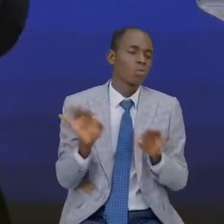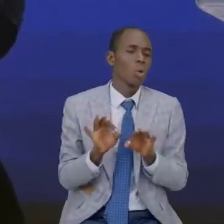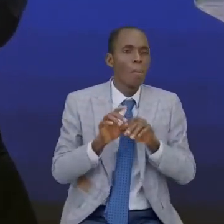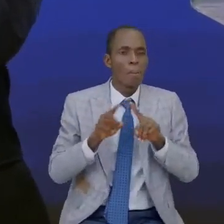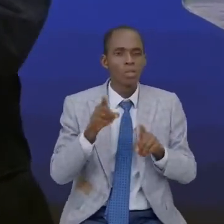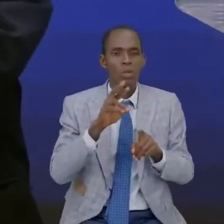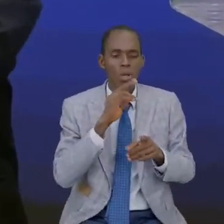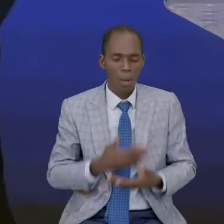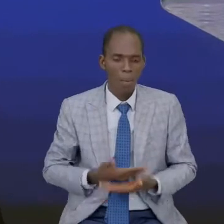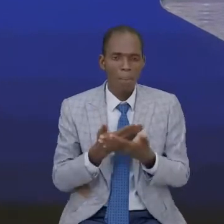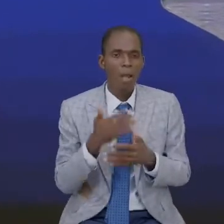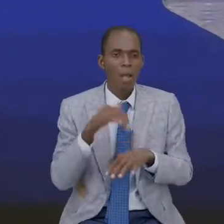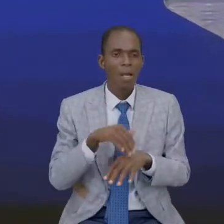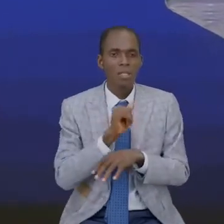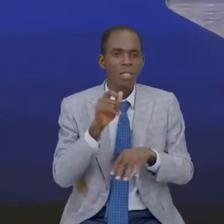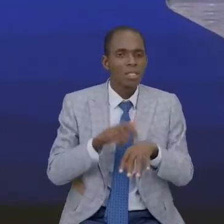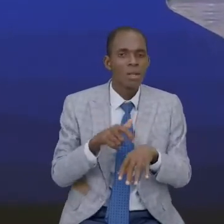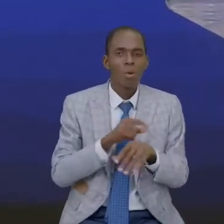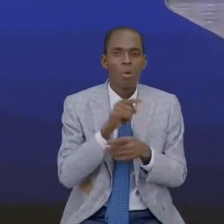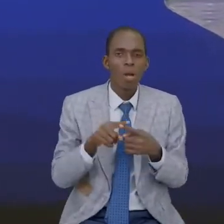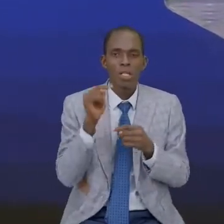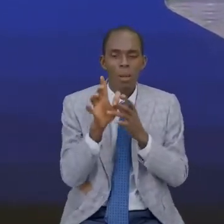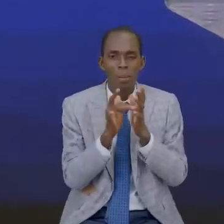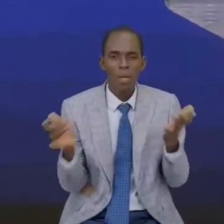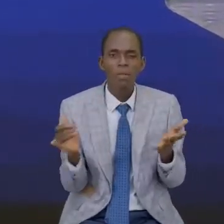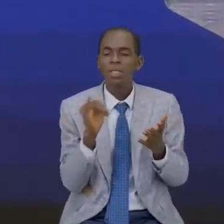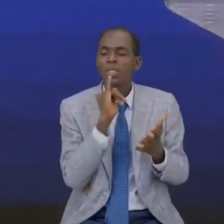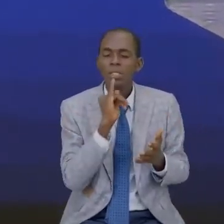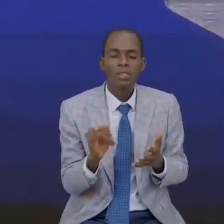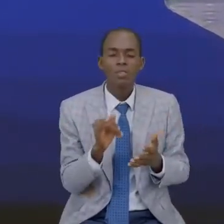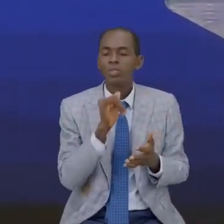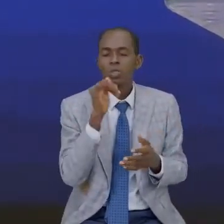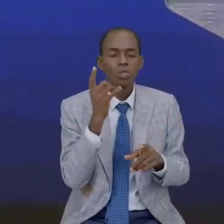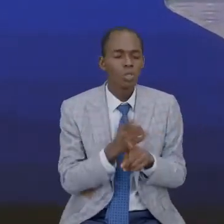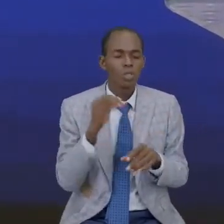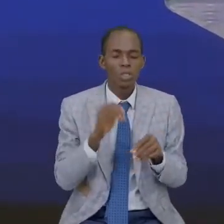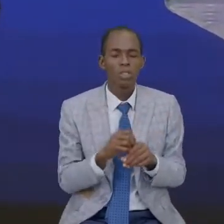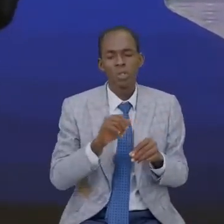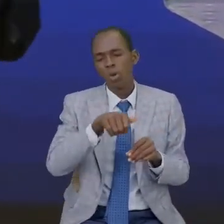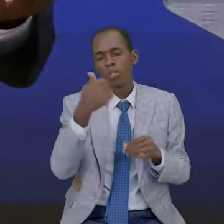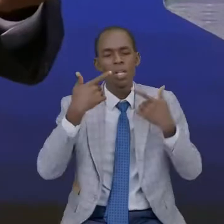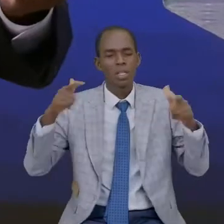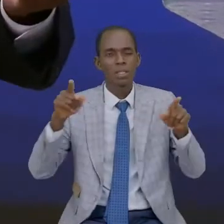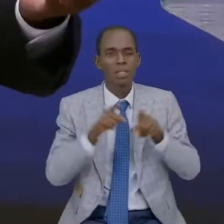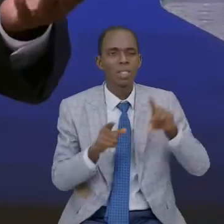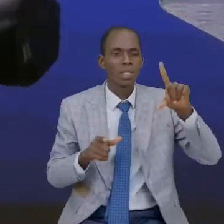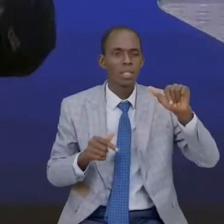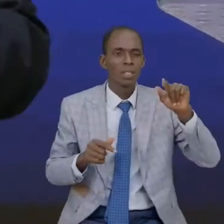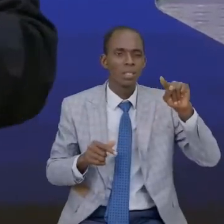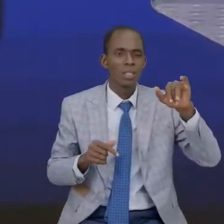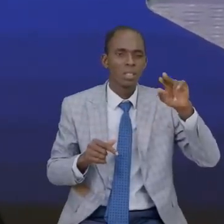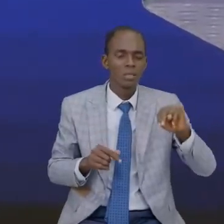you were born at the time when the Bible is available. Not only in Latin, not only in Greek, and not only